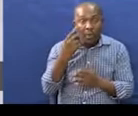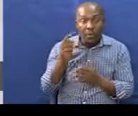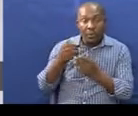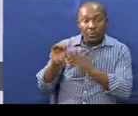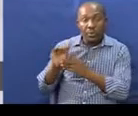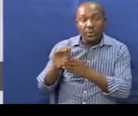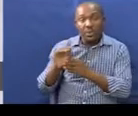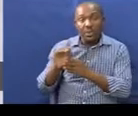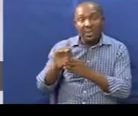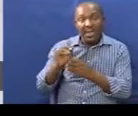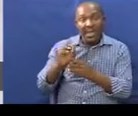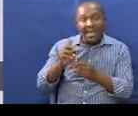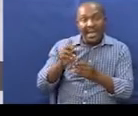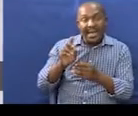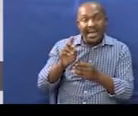and finally,